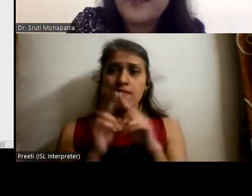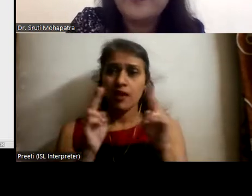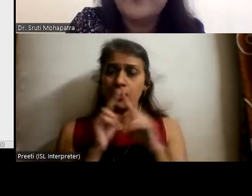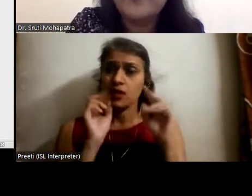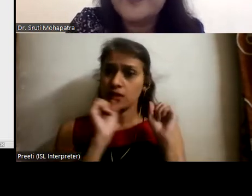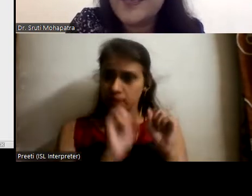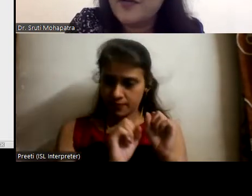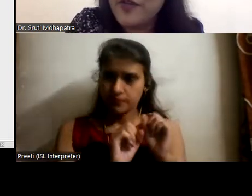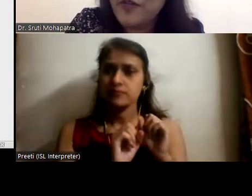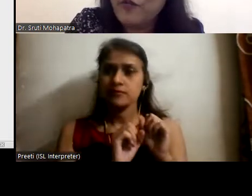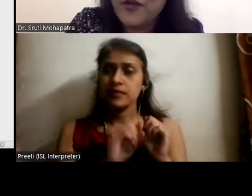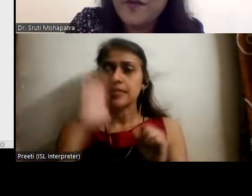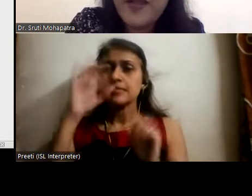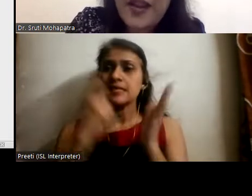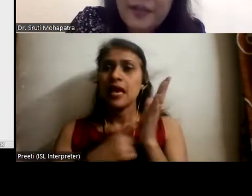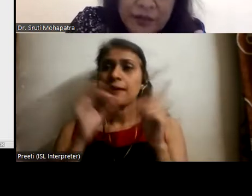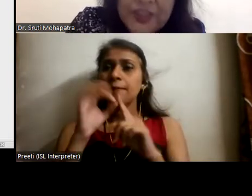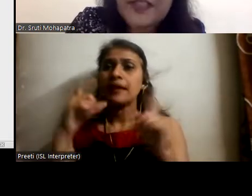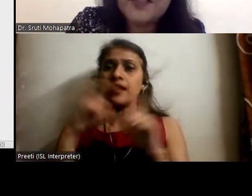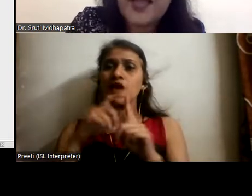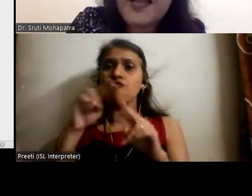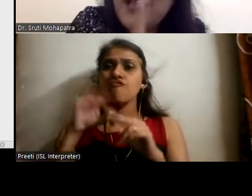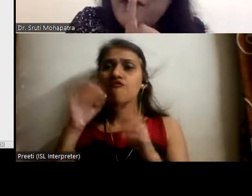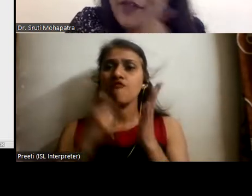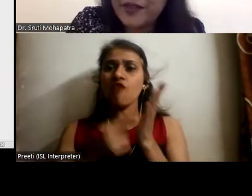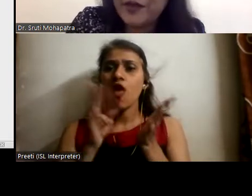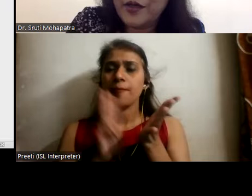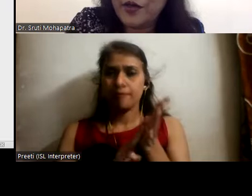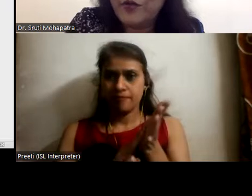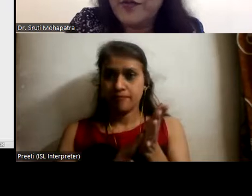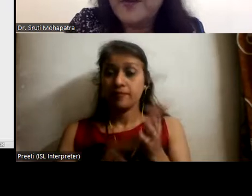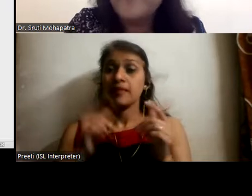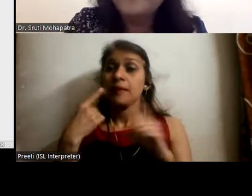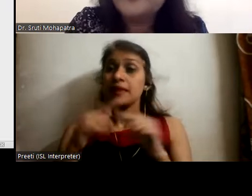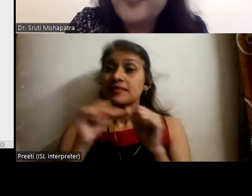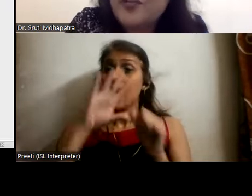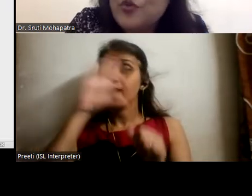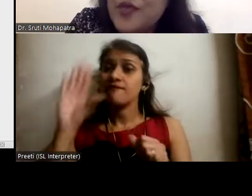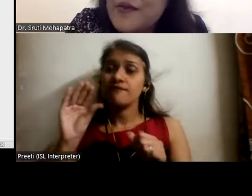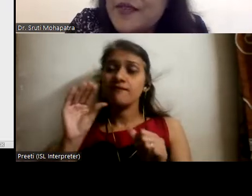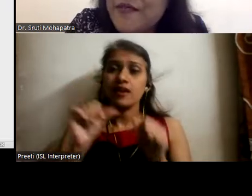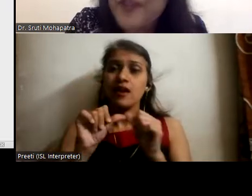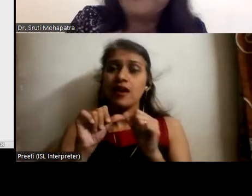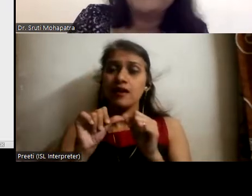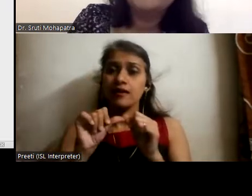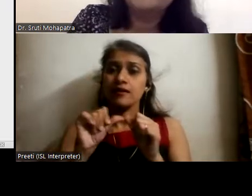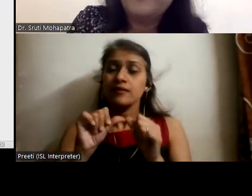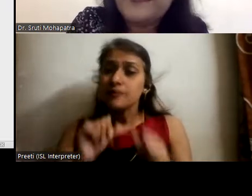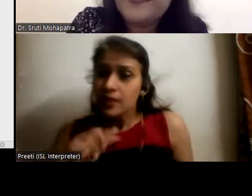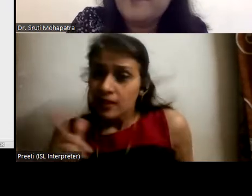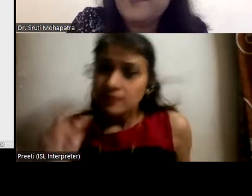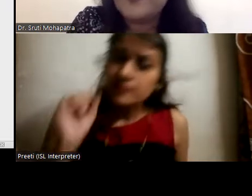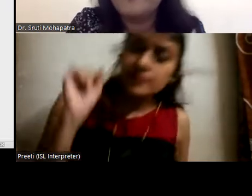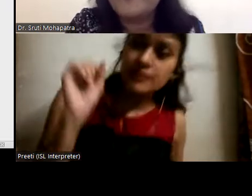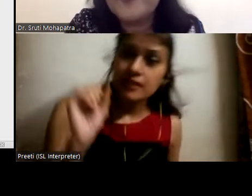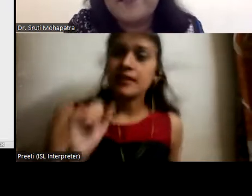with the CRPD forum and the African women. In 2005, the